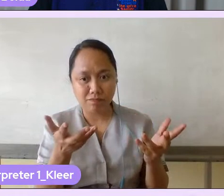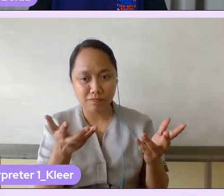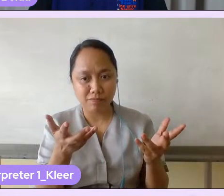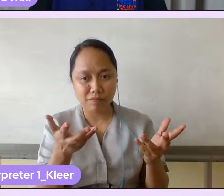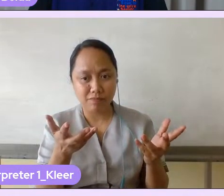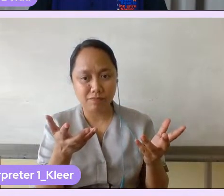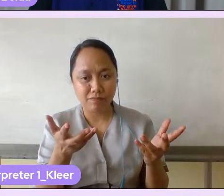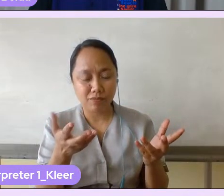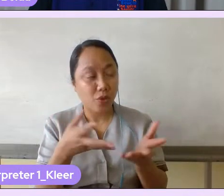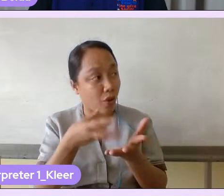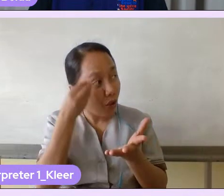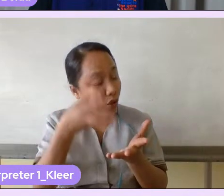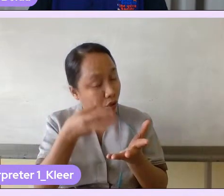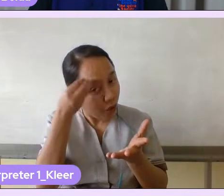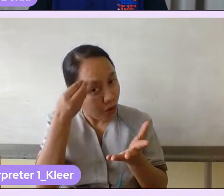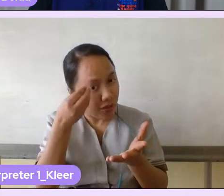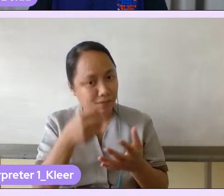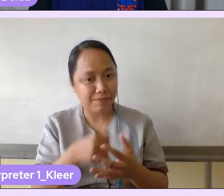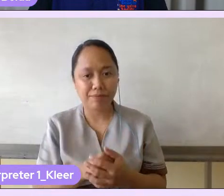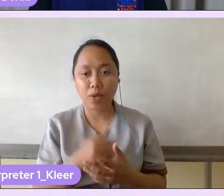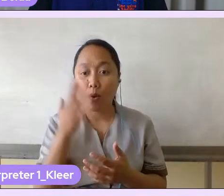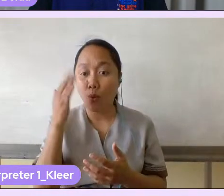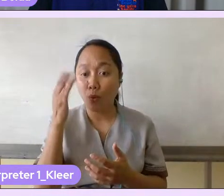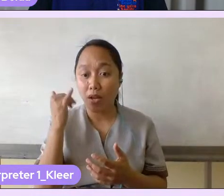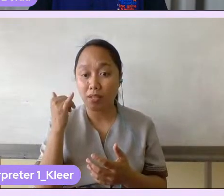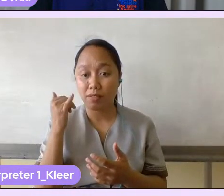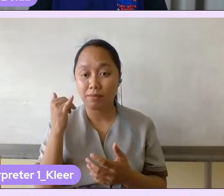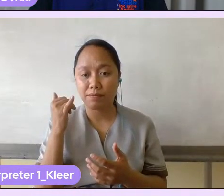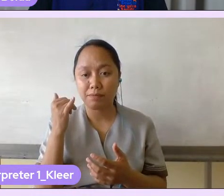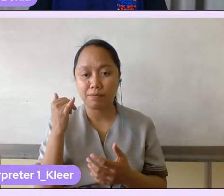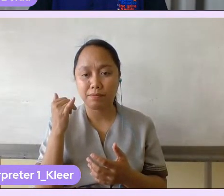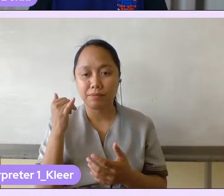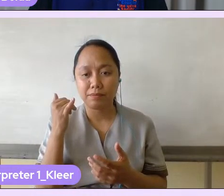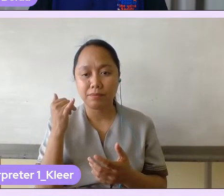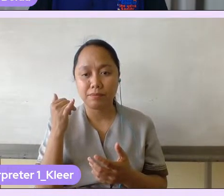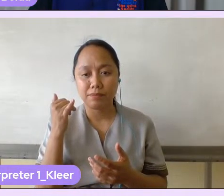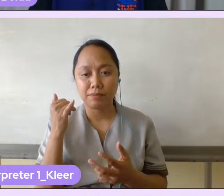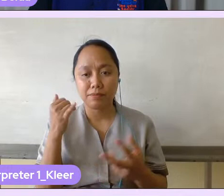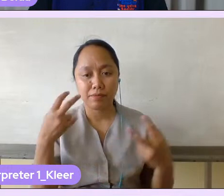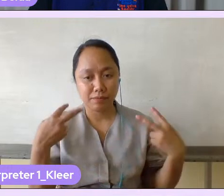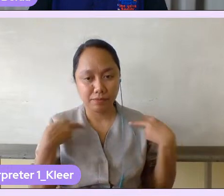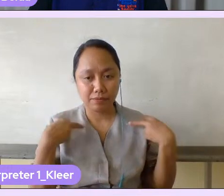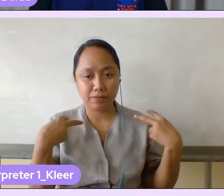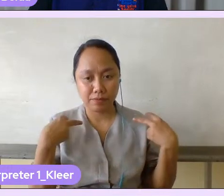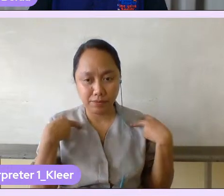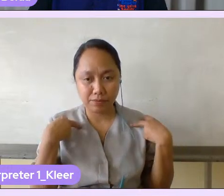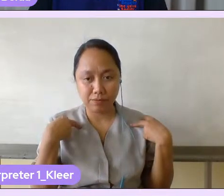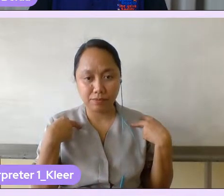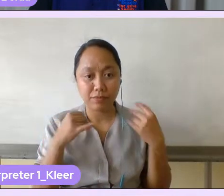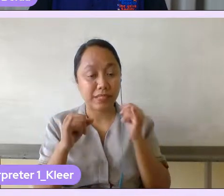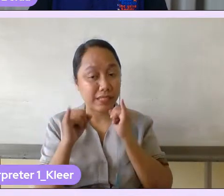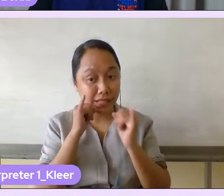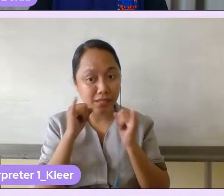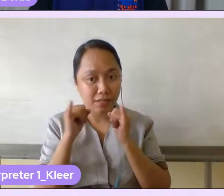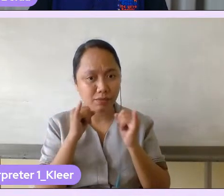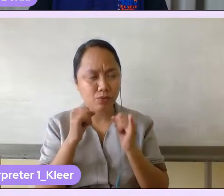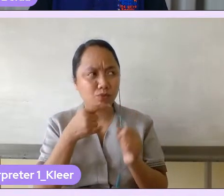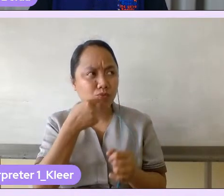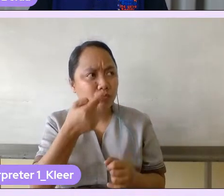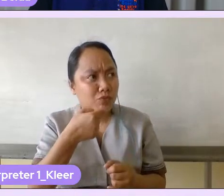to learn. Kasi na when we have their interview, nababanggit nila